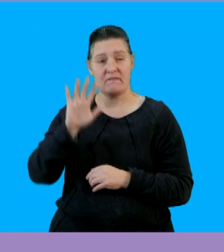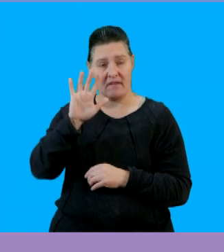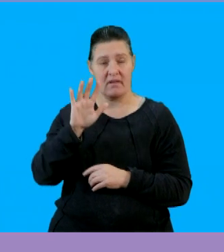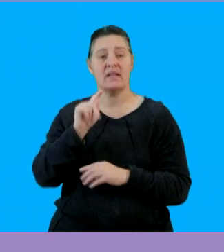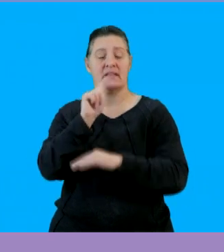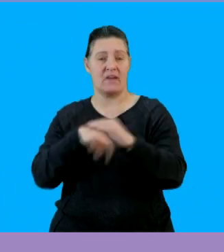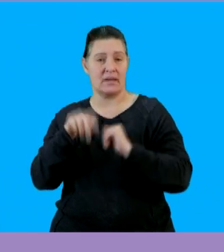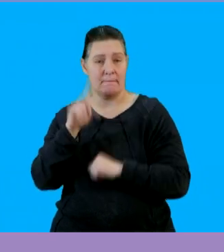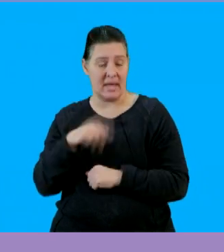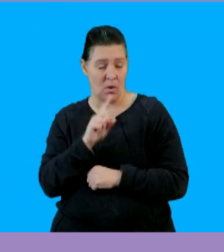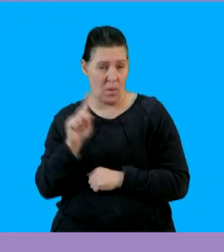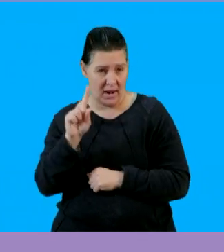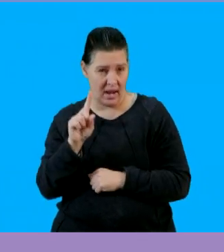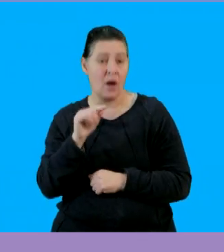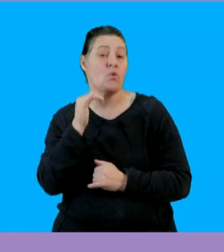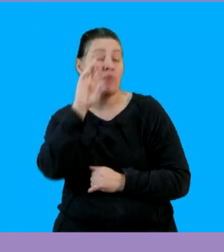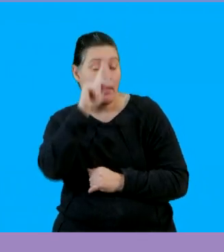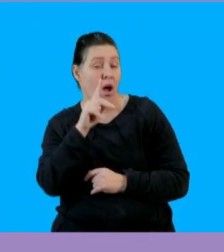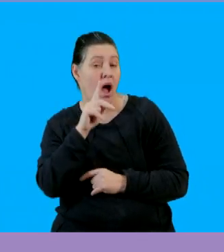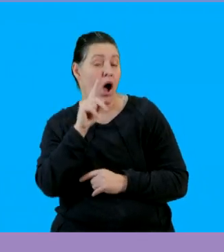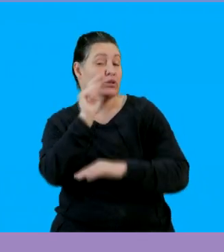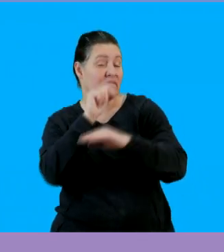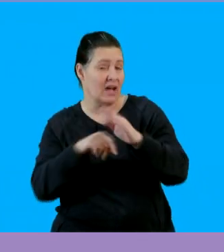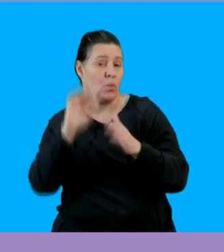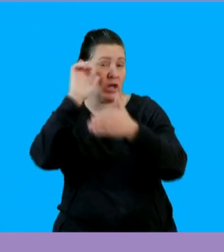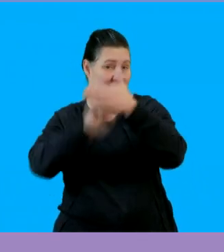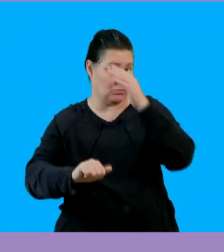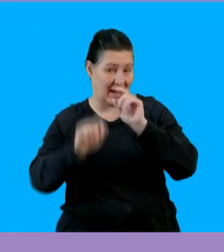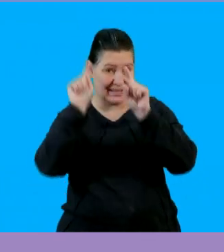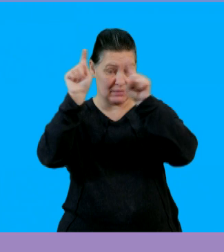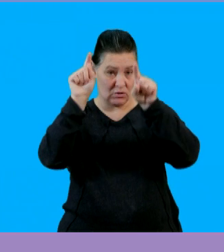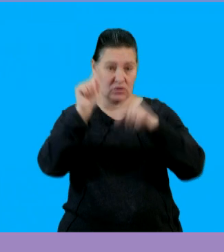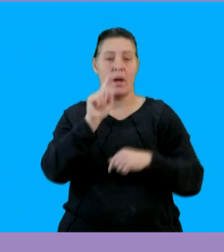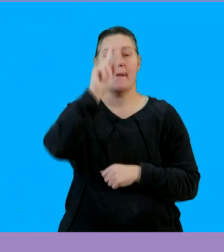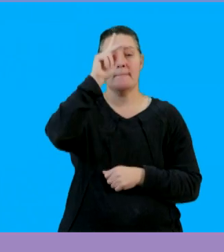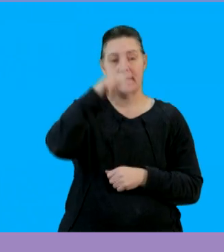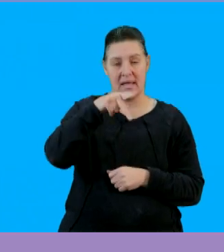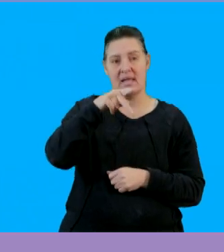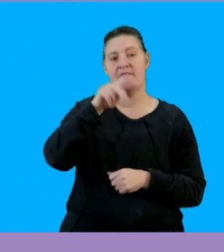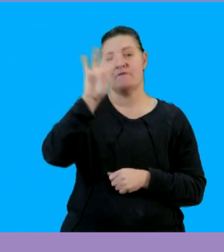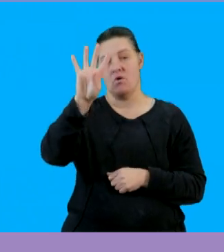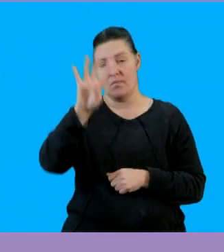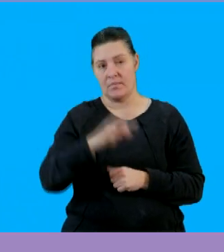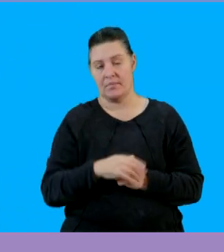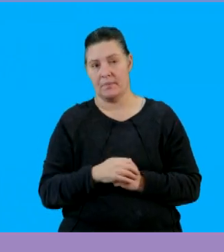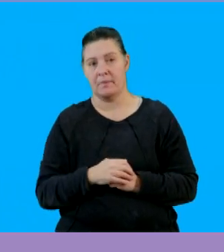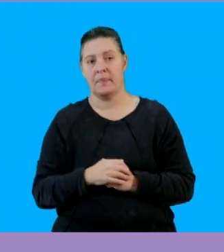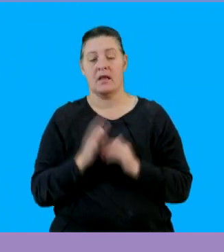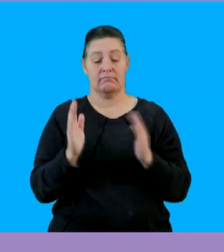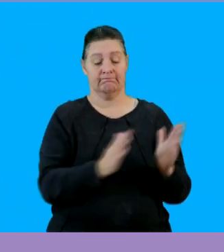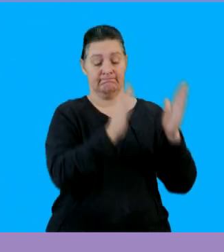exponent 5 divided by p exponent 1. Remember, when we divide, we subtract the exponents. That's going to be p exponent